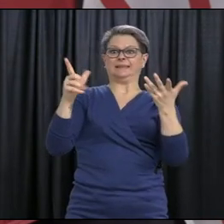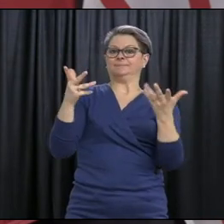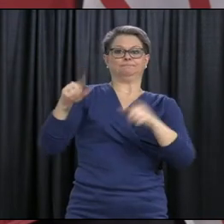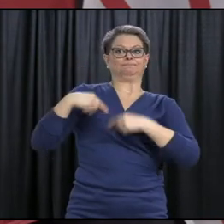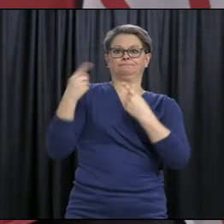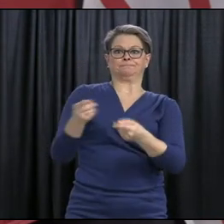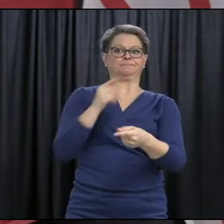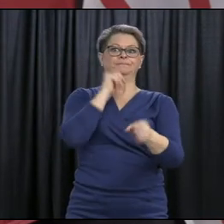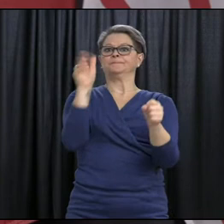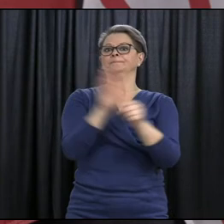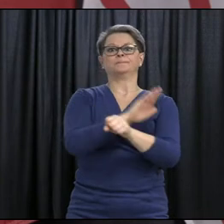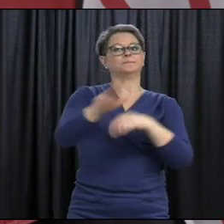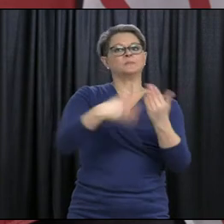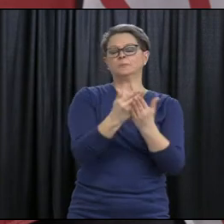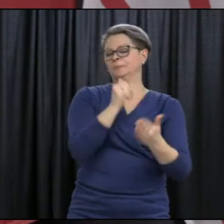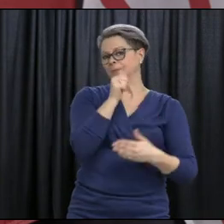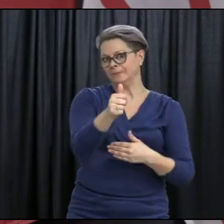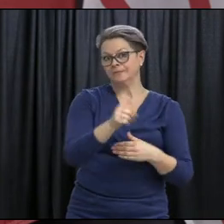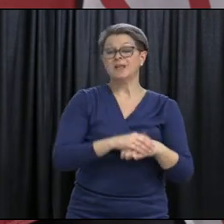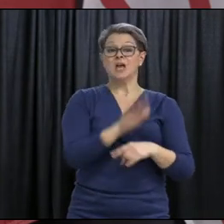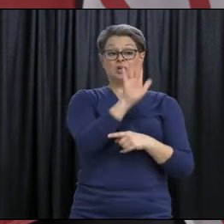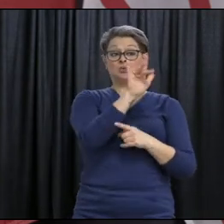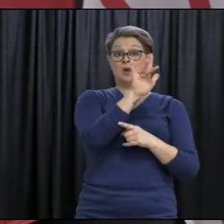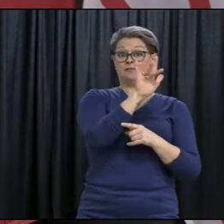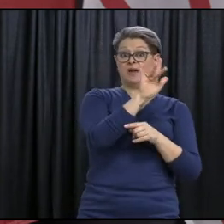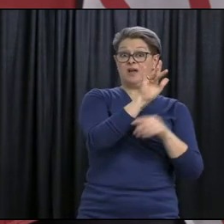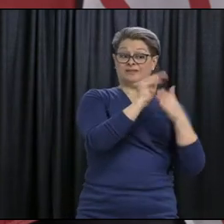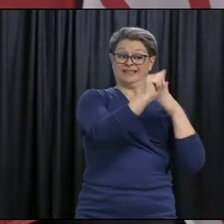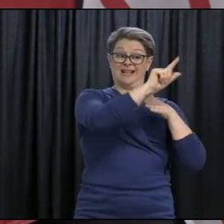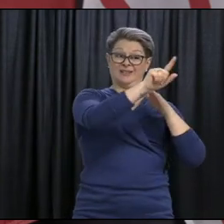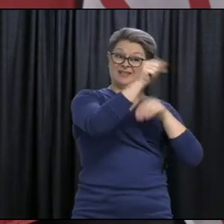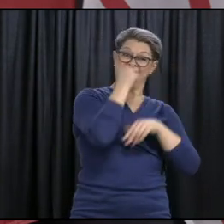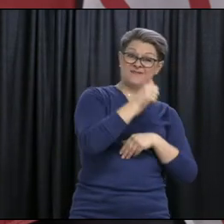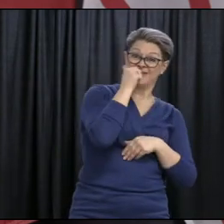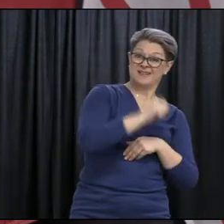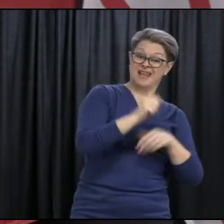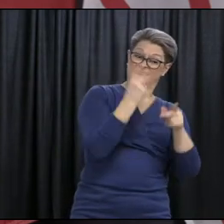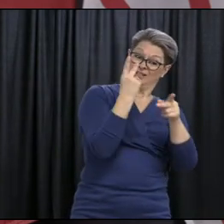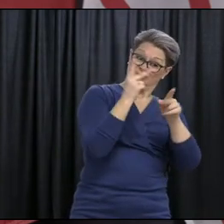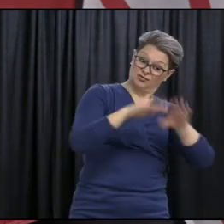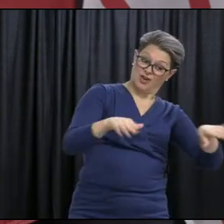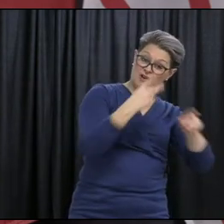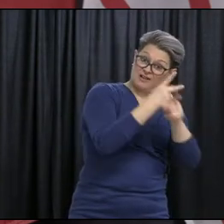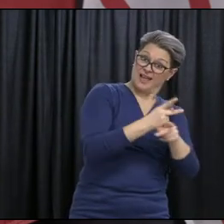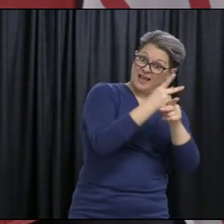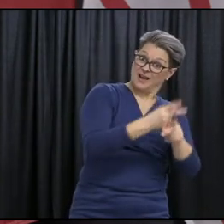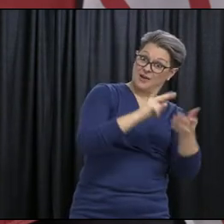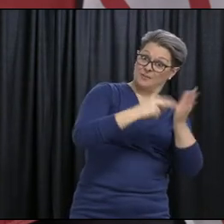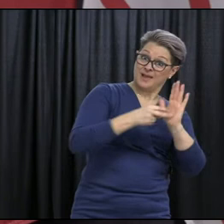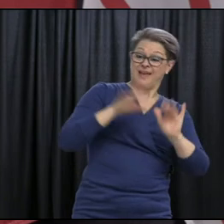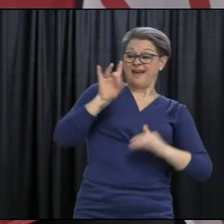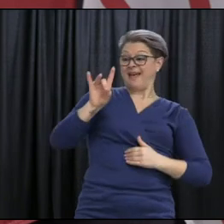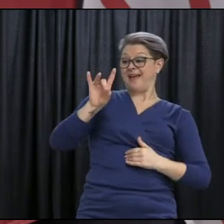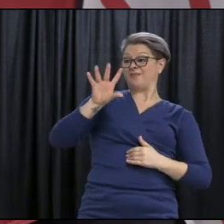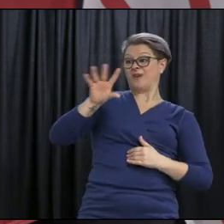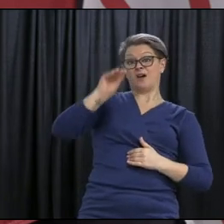the $25 a day childcare, we now have approximately 80%